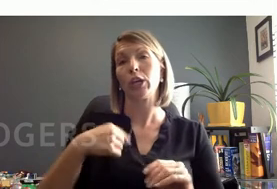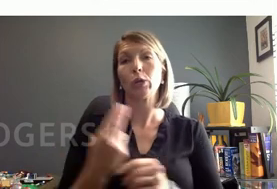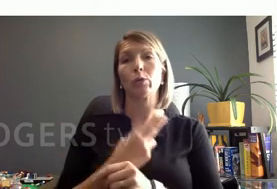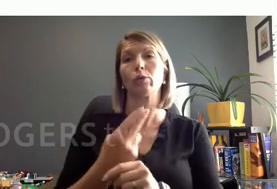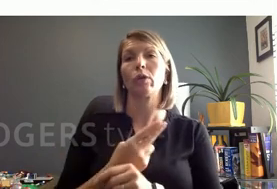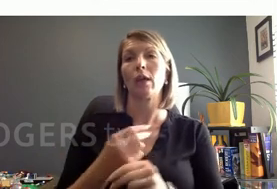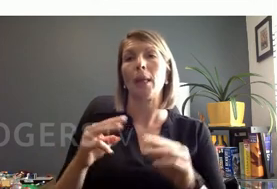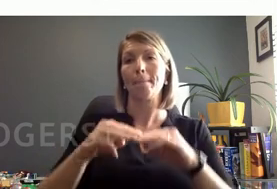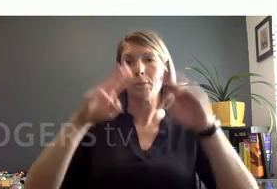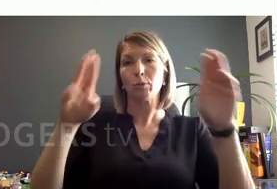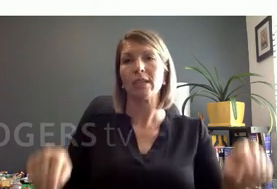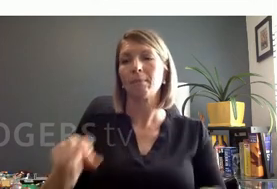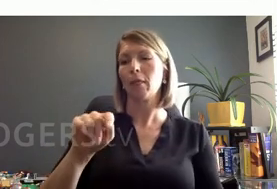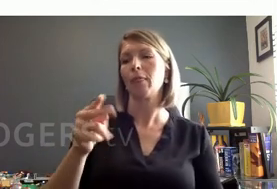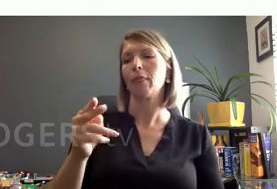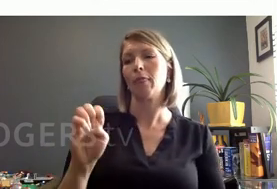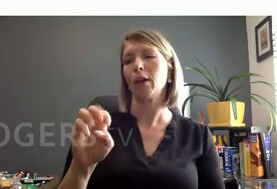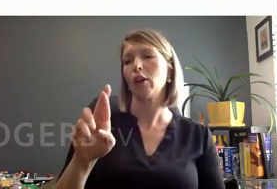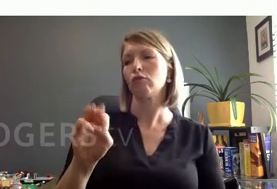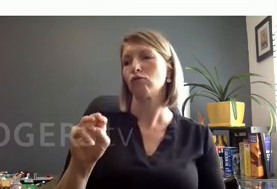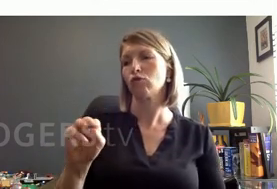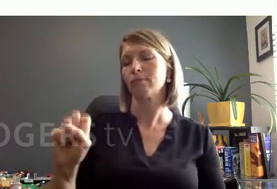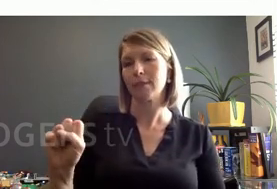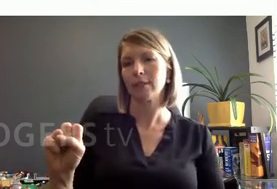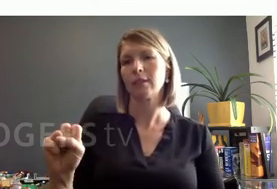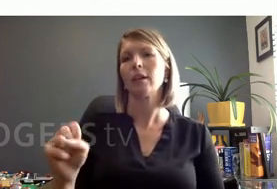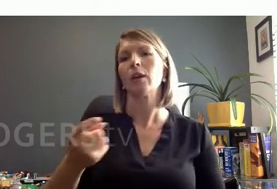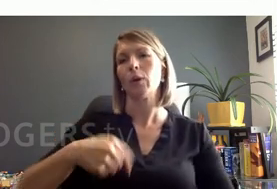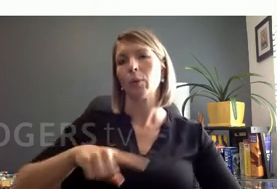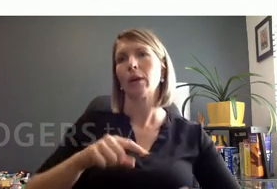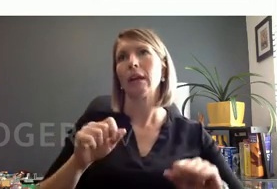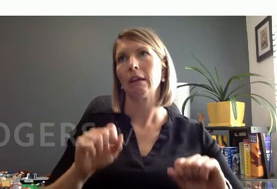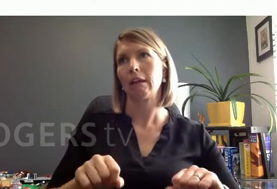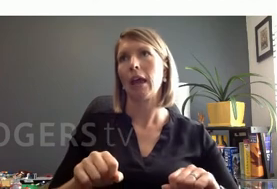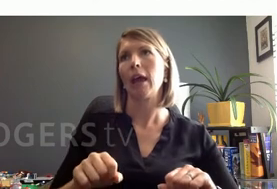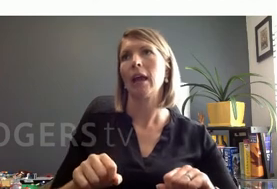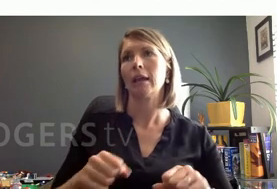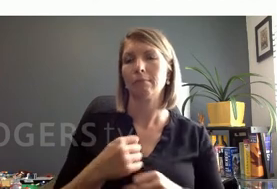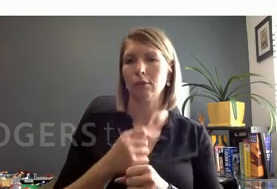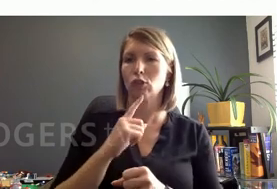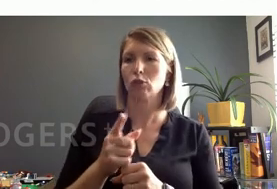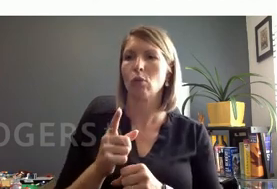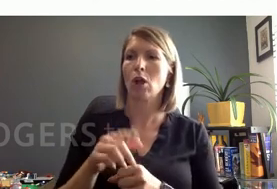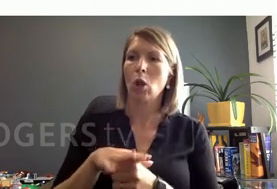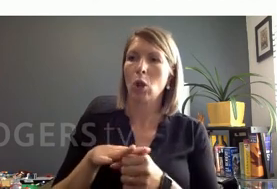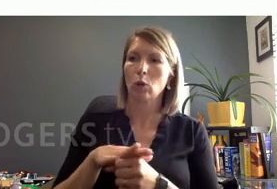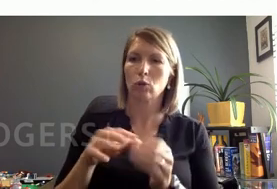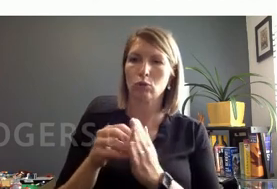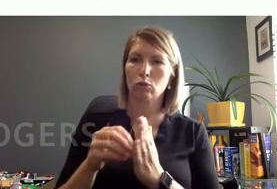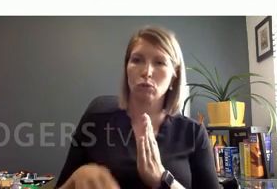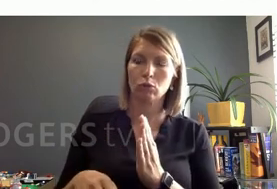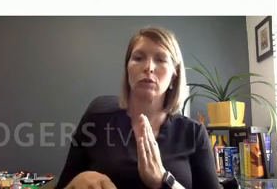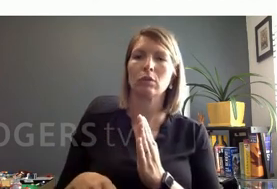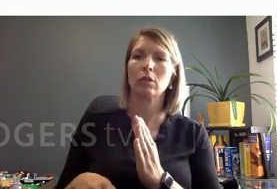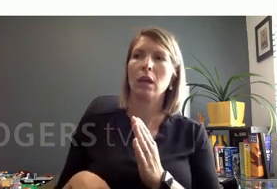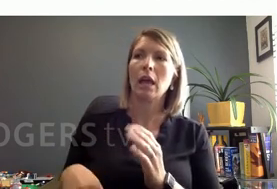of the province as well. So we have the same programs that's run by local students and communities in Happy Valley, Goose